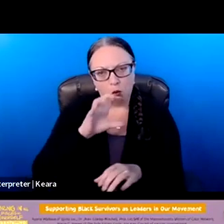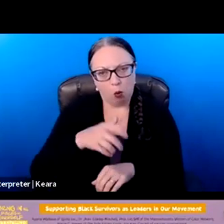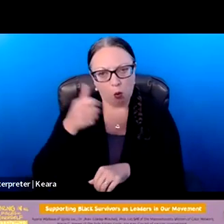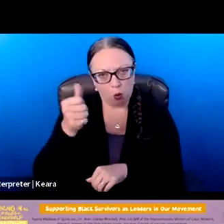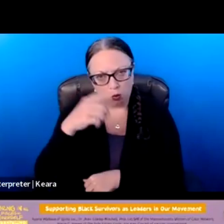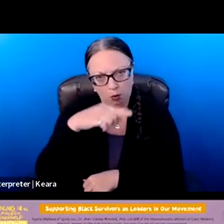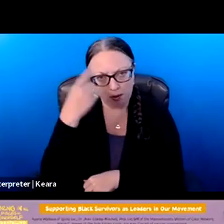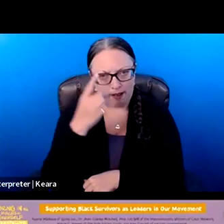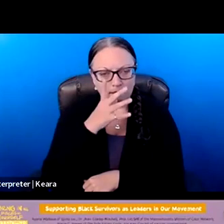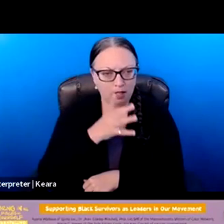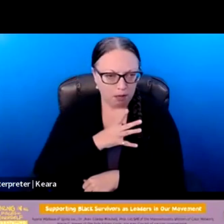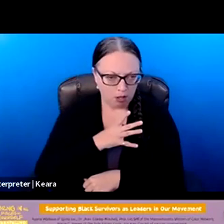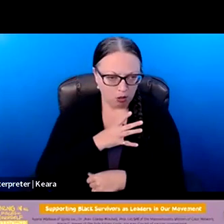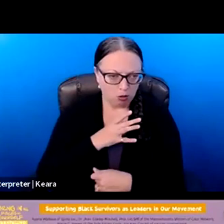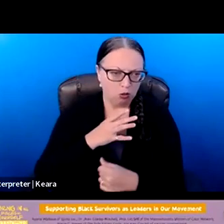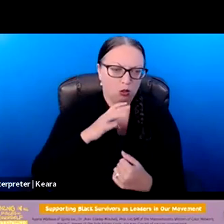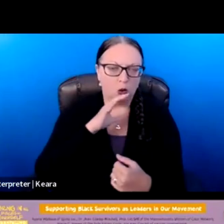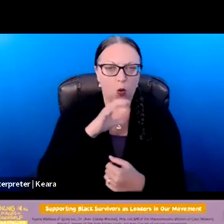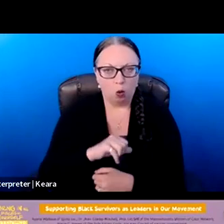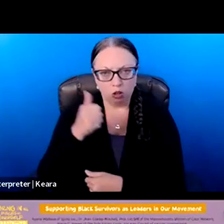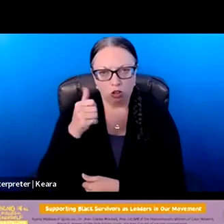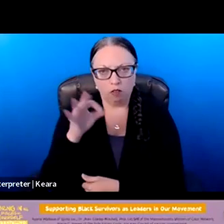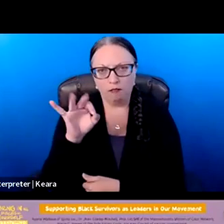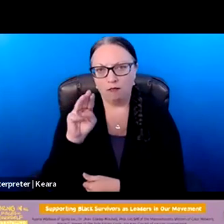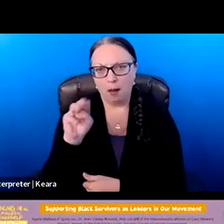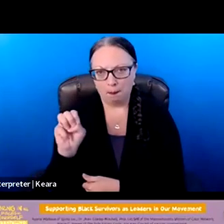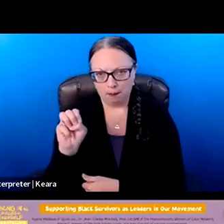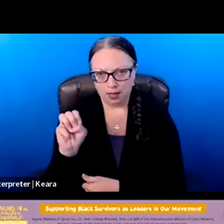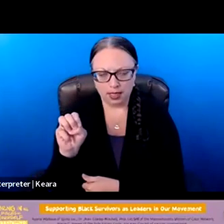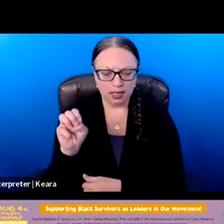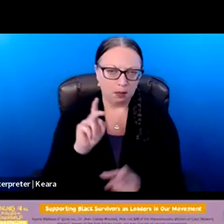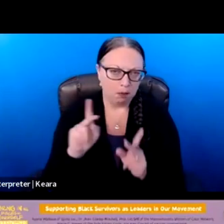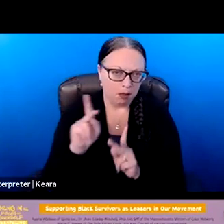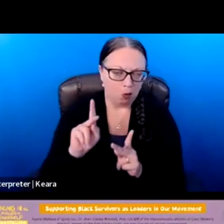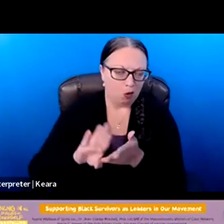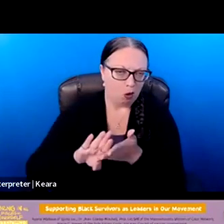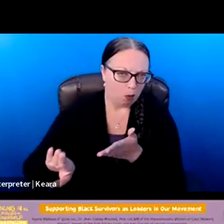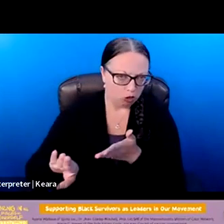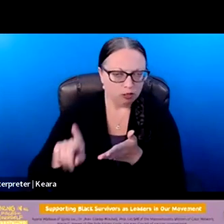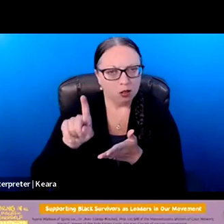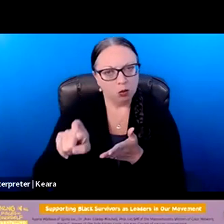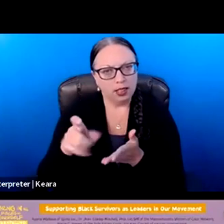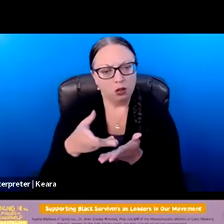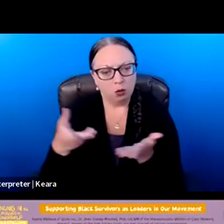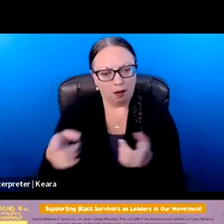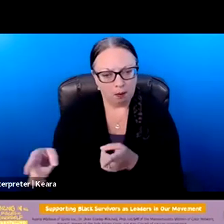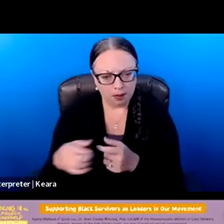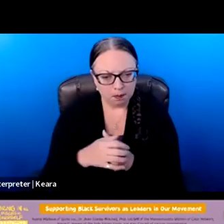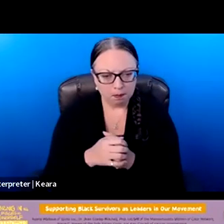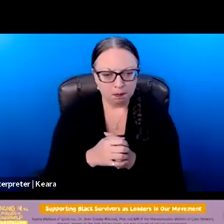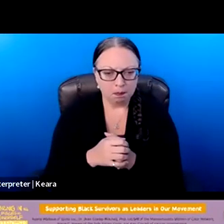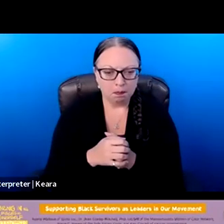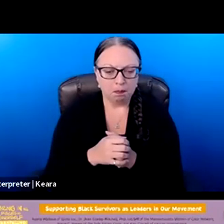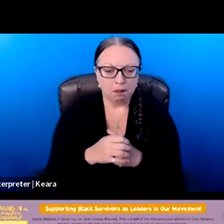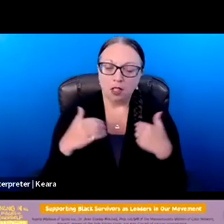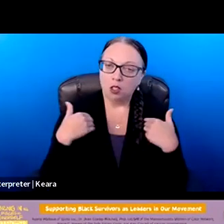Black females and older femmes and people who are on the margin needs to happen. Major thing for youth has to